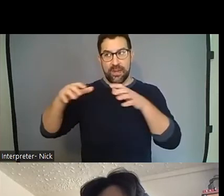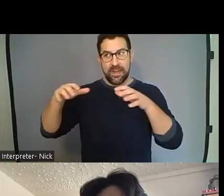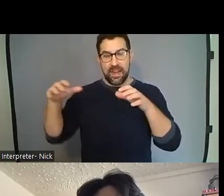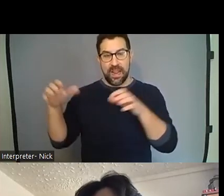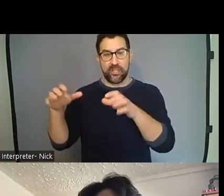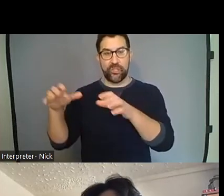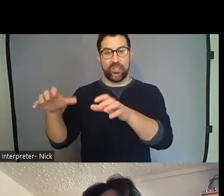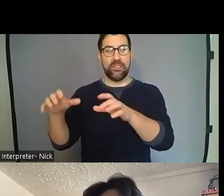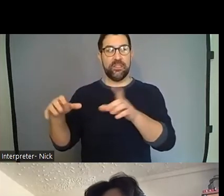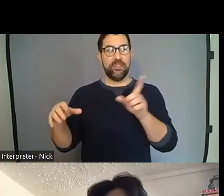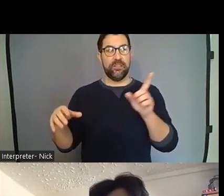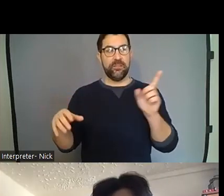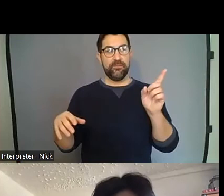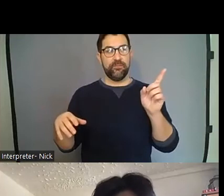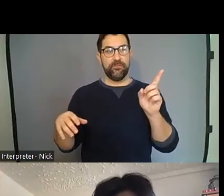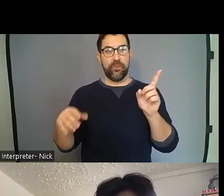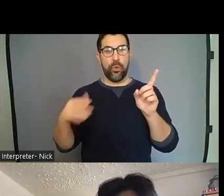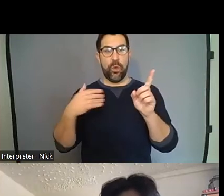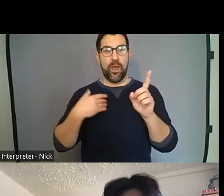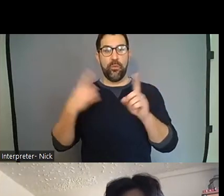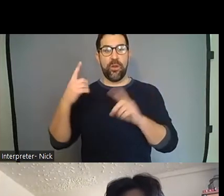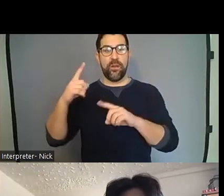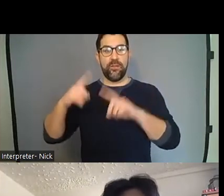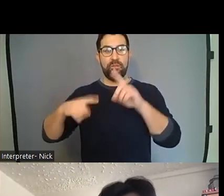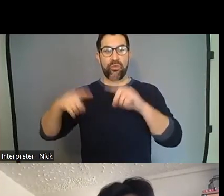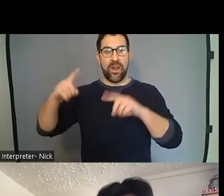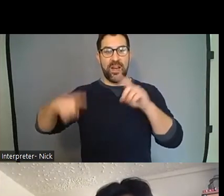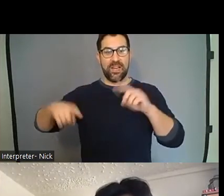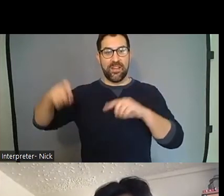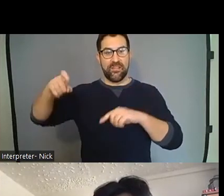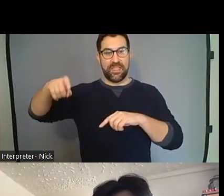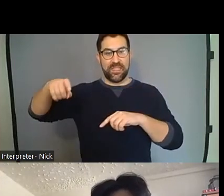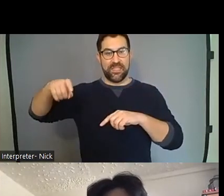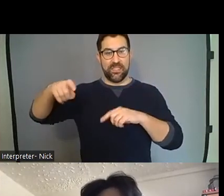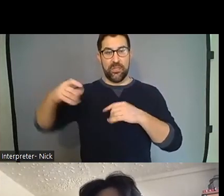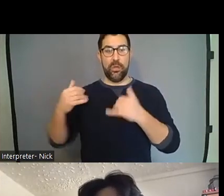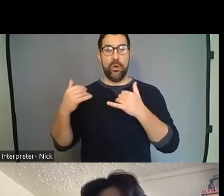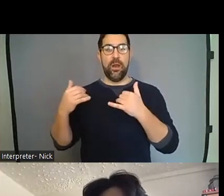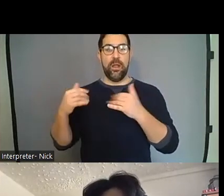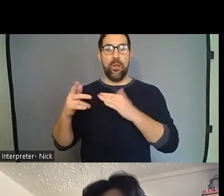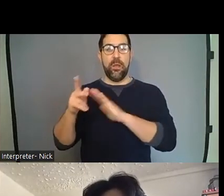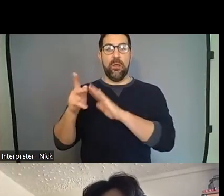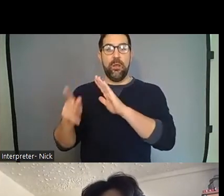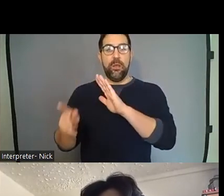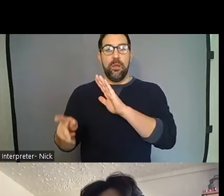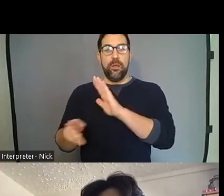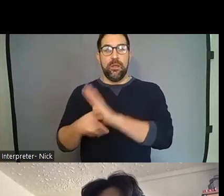because we have a variety of needs, and the current policies that are in place